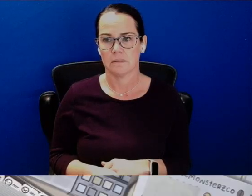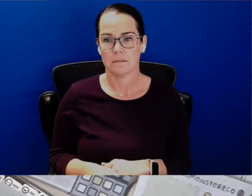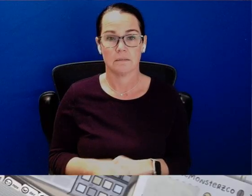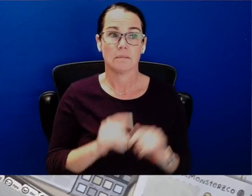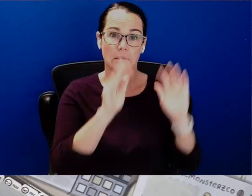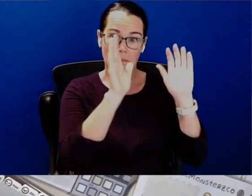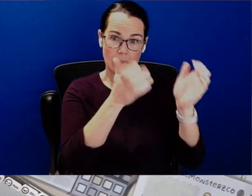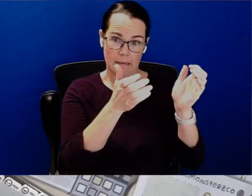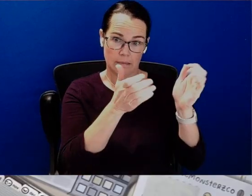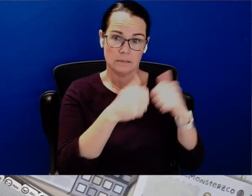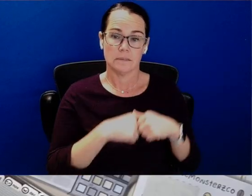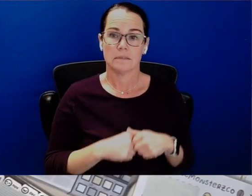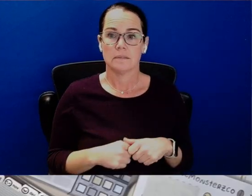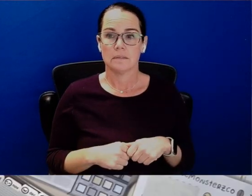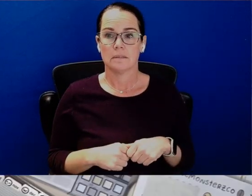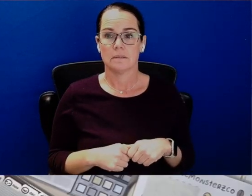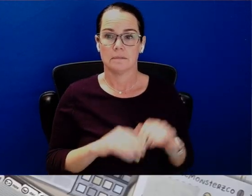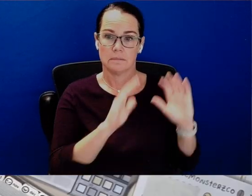Class.